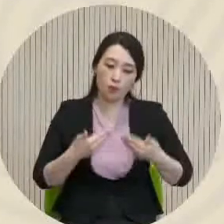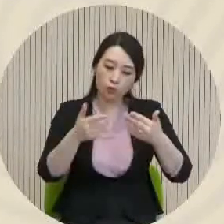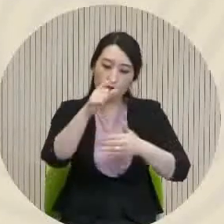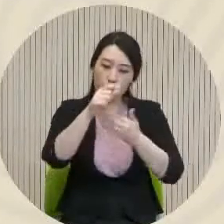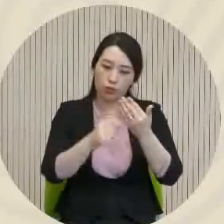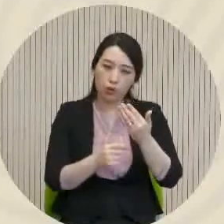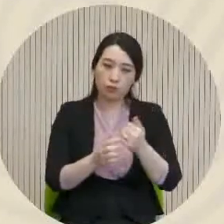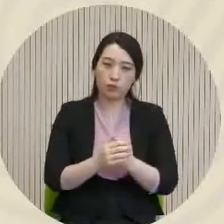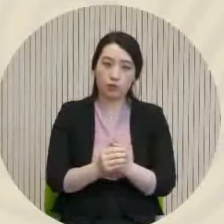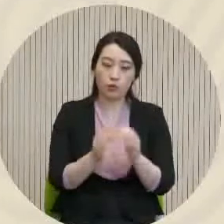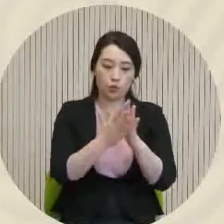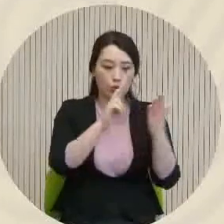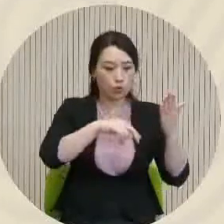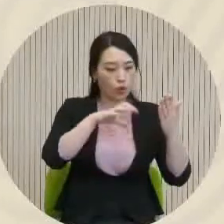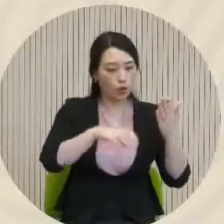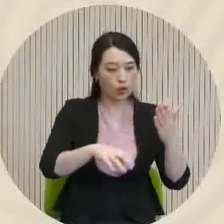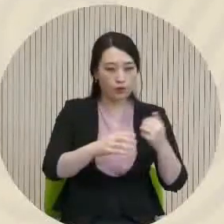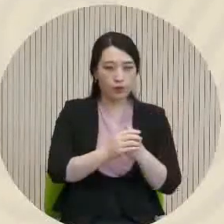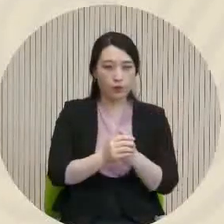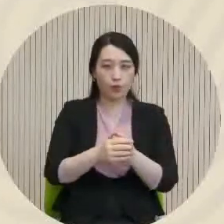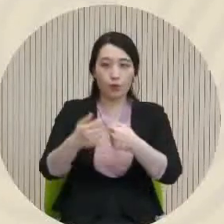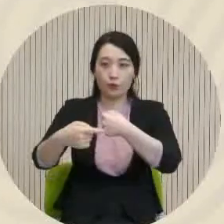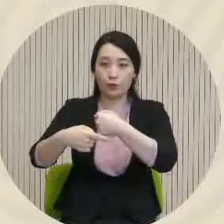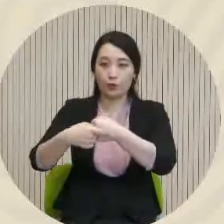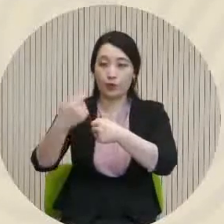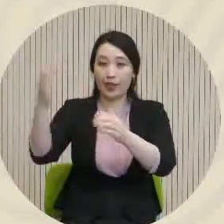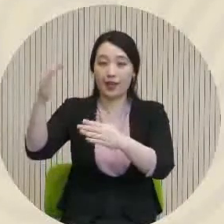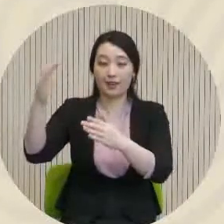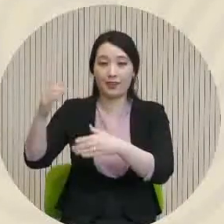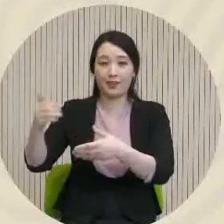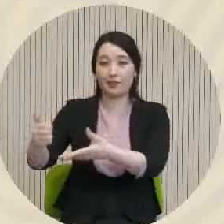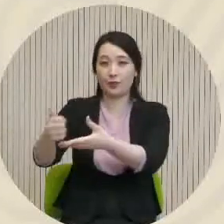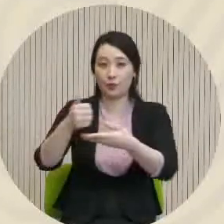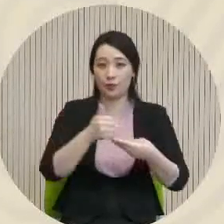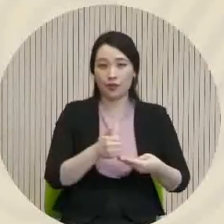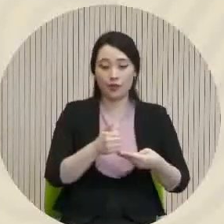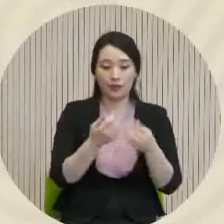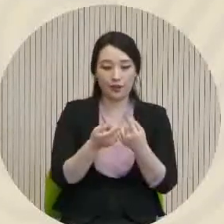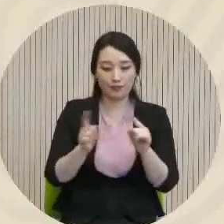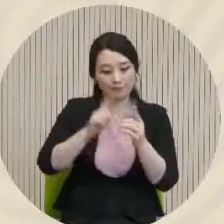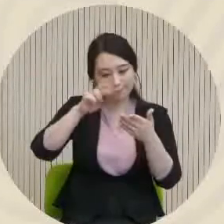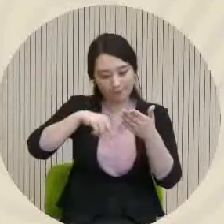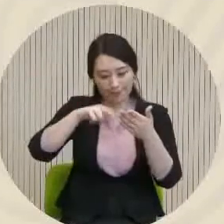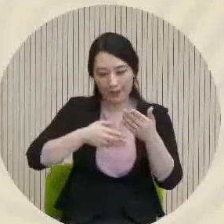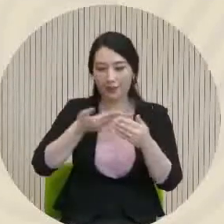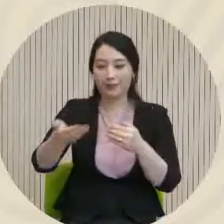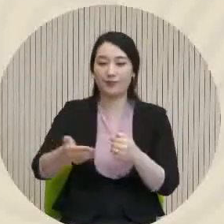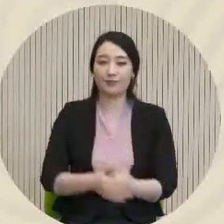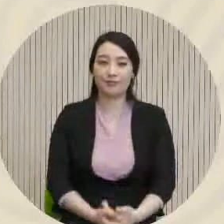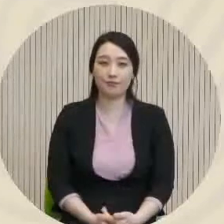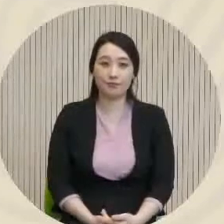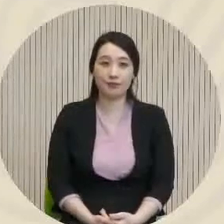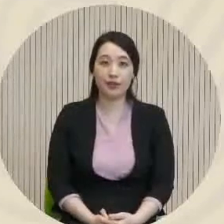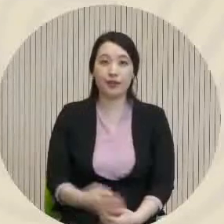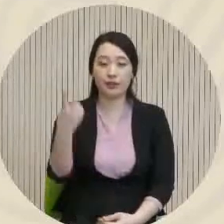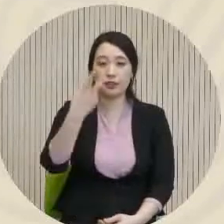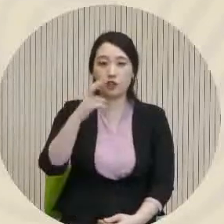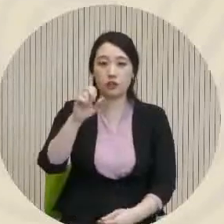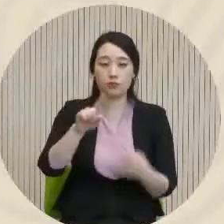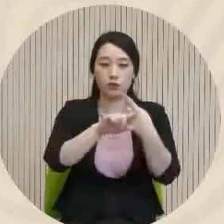community, and it was a way for us to invite the young children and read a